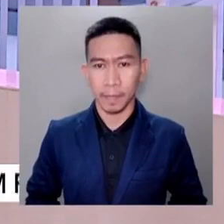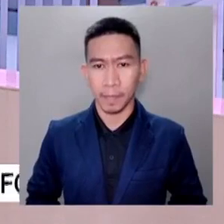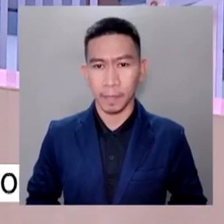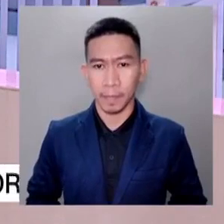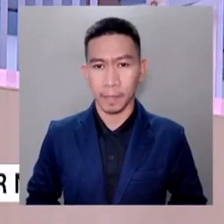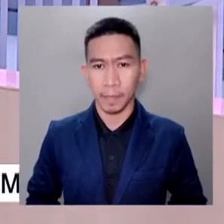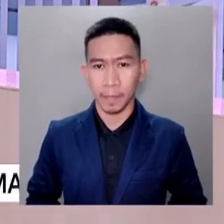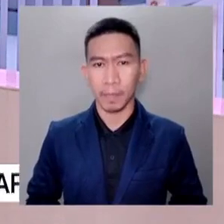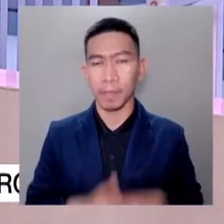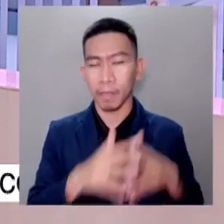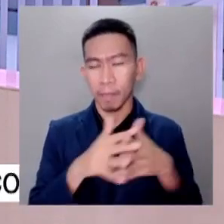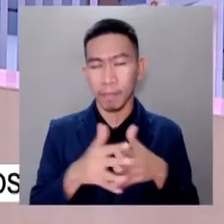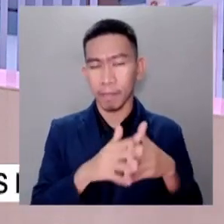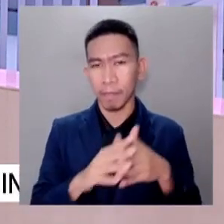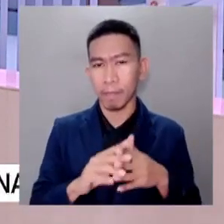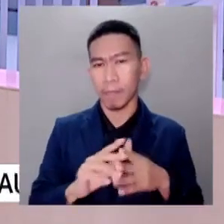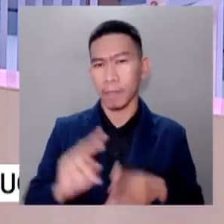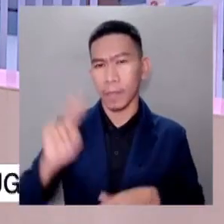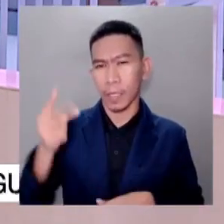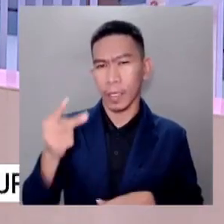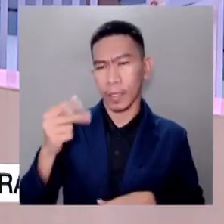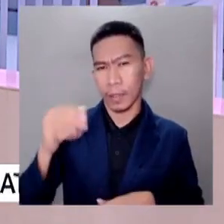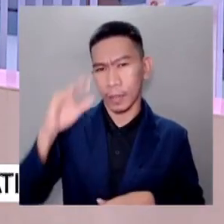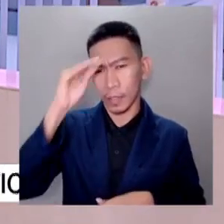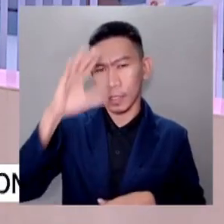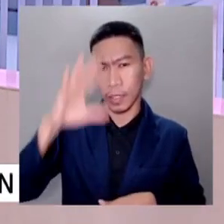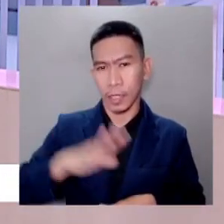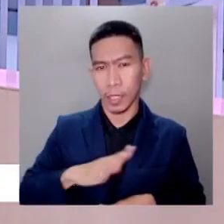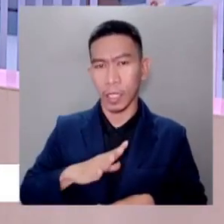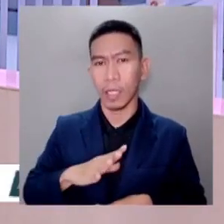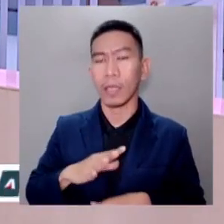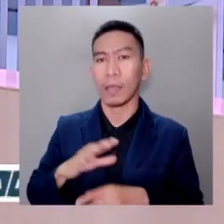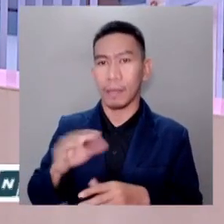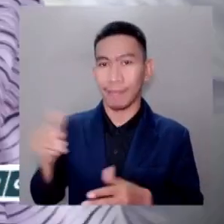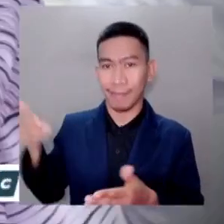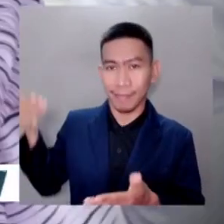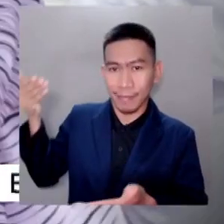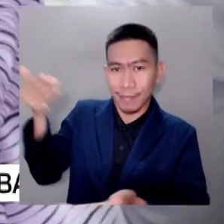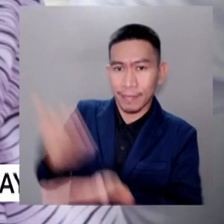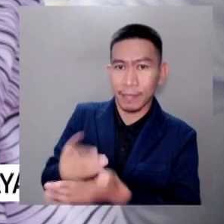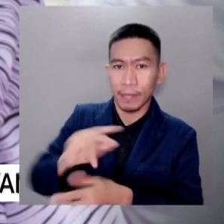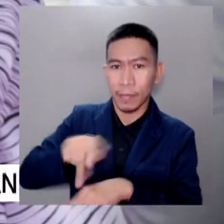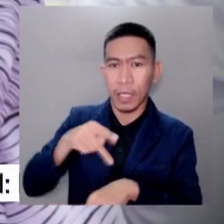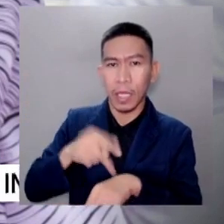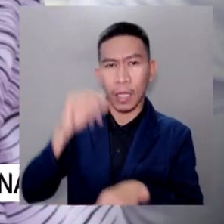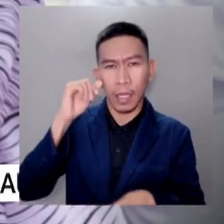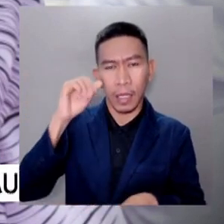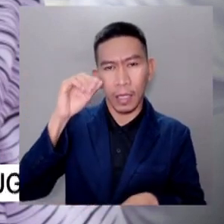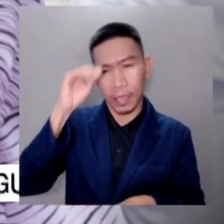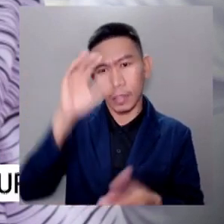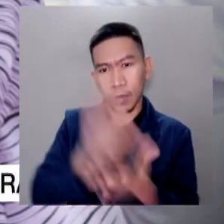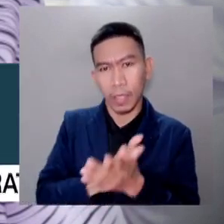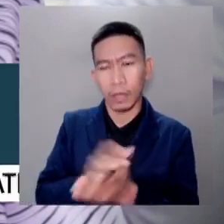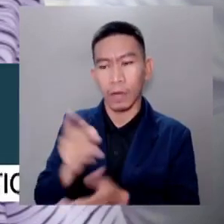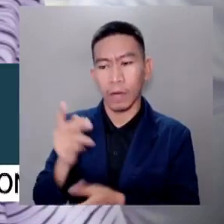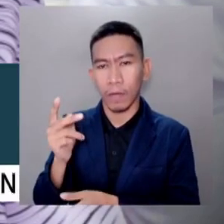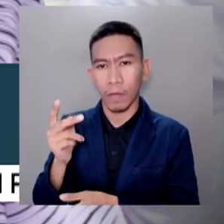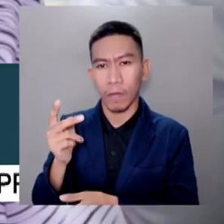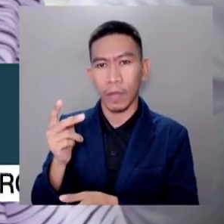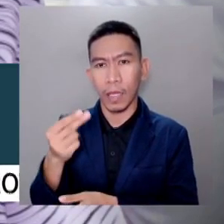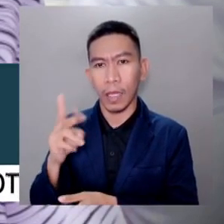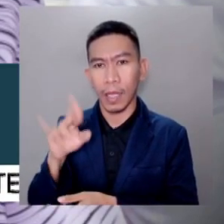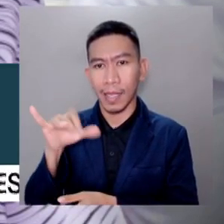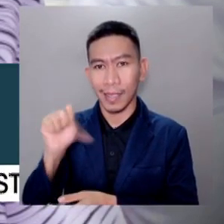America's second gentleman, Douglas Emhoff, has arrived in Manila. The husband of U.S. Vice President Kamala Harris is leading the